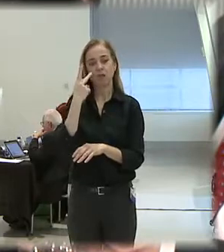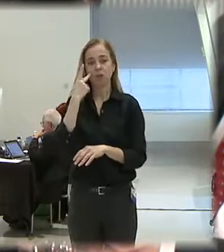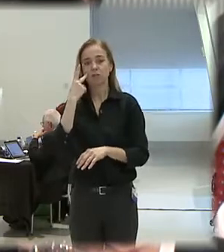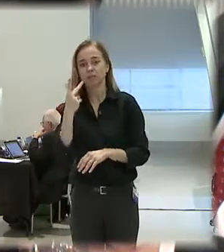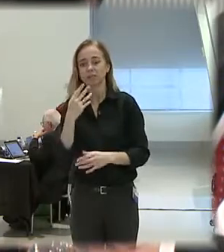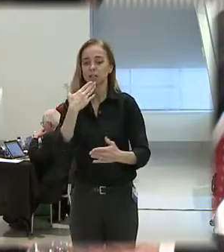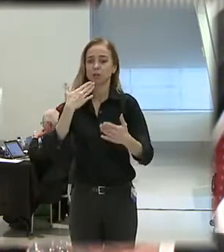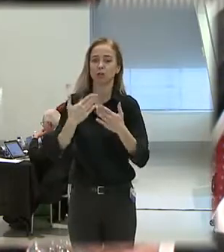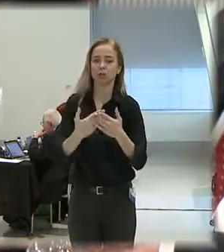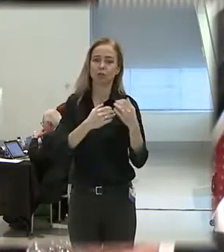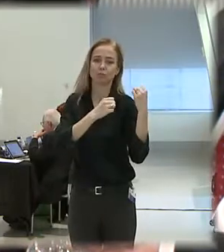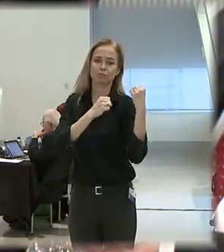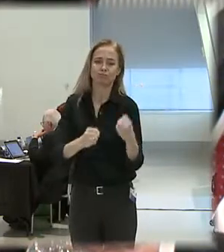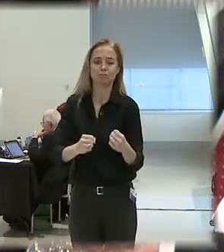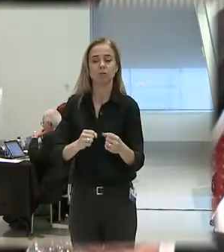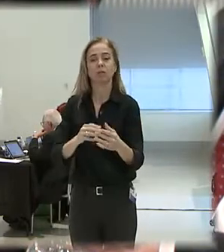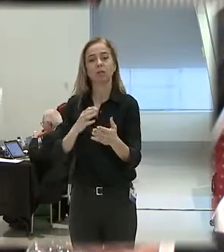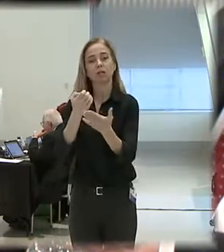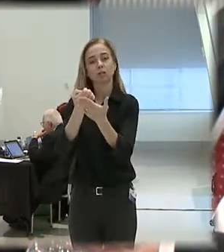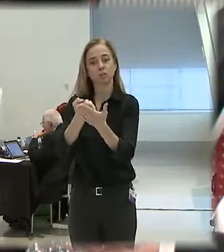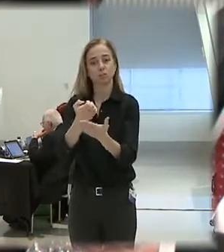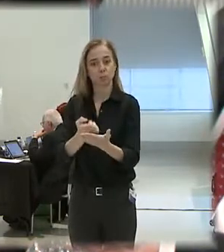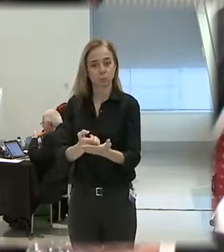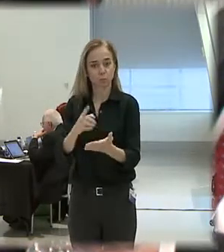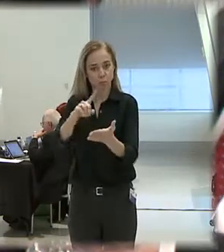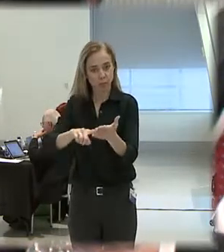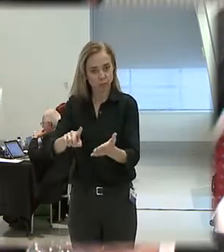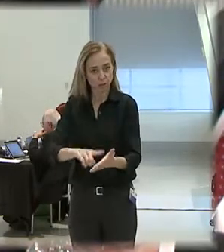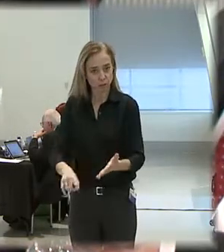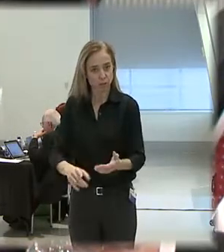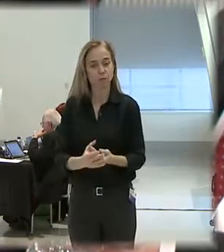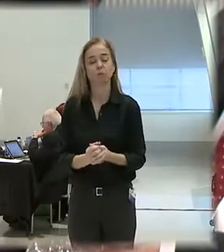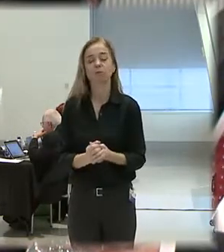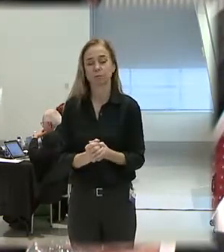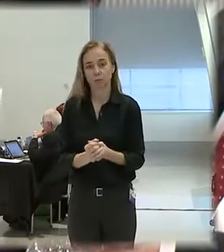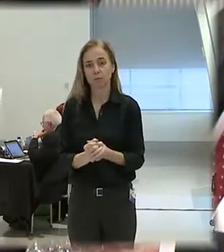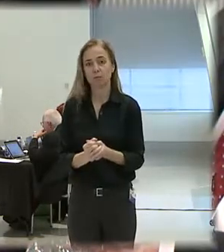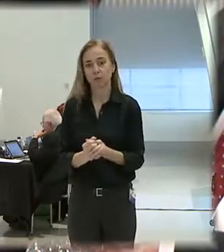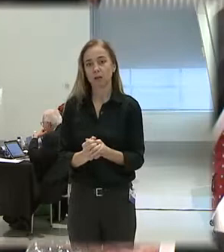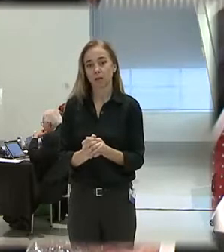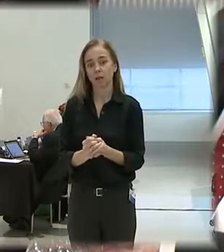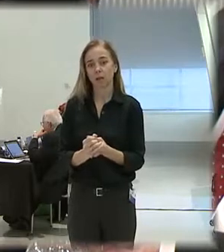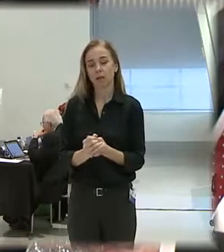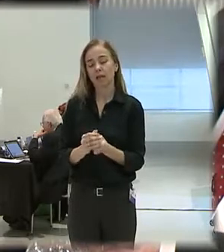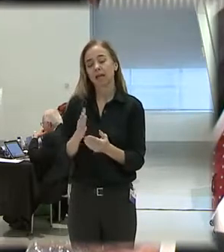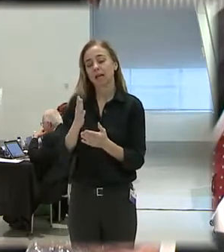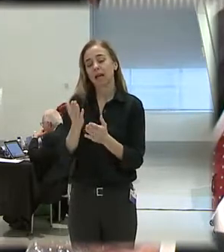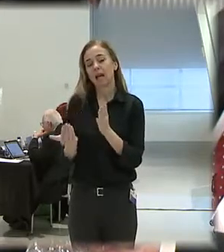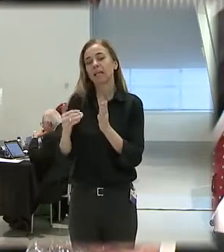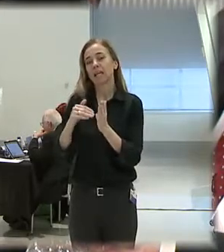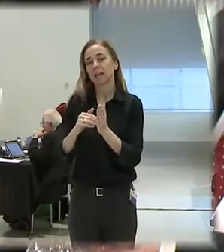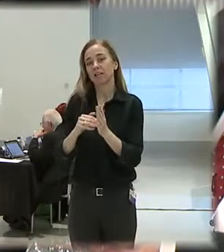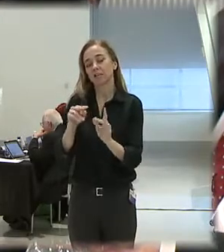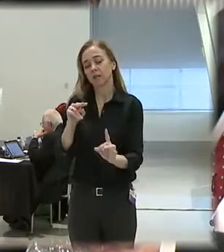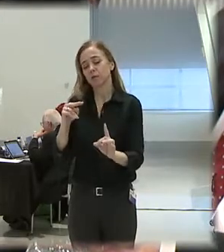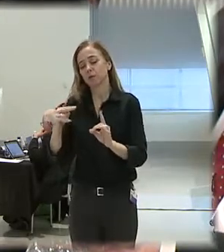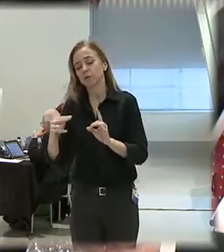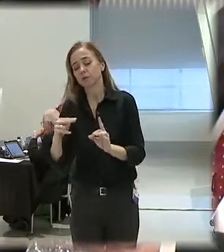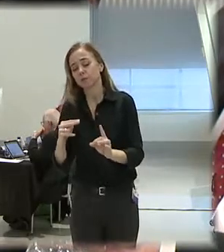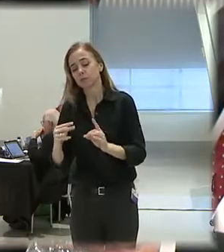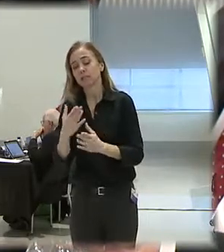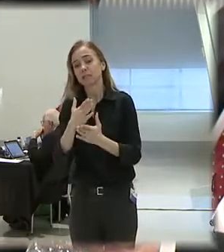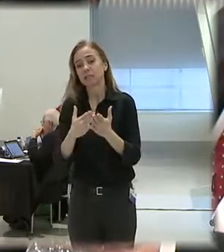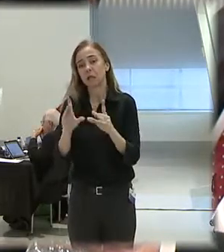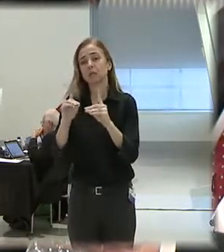we know in the aggregate what's going on. We certainly know, and again, some worms I've used, some departments